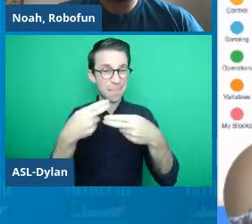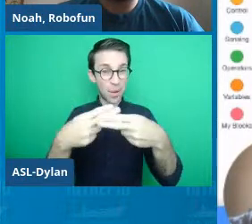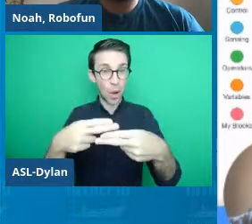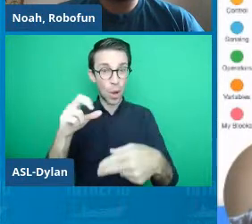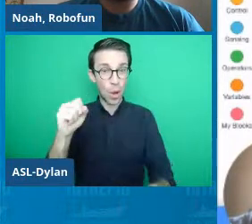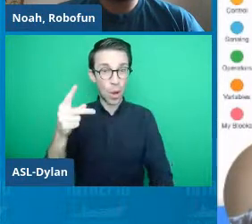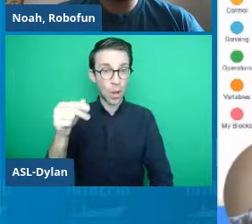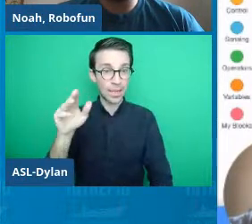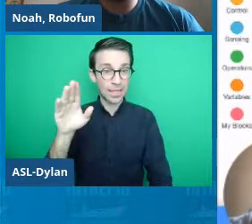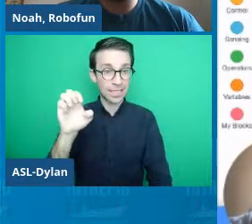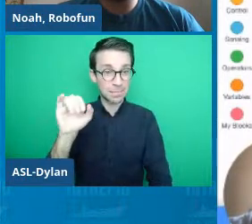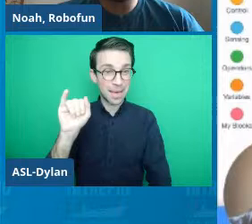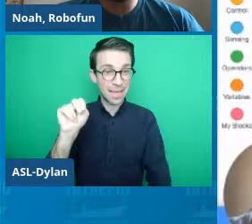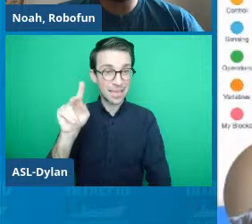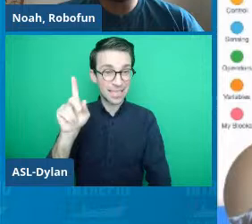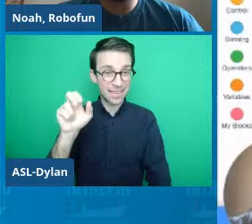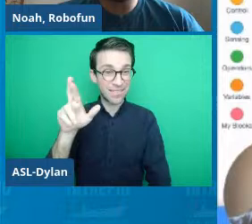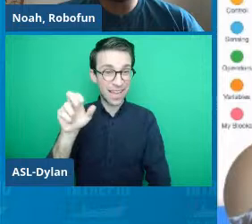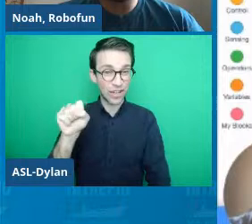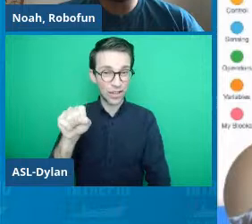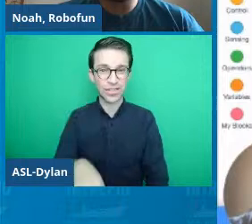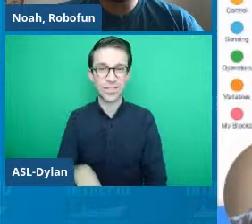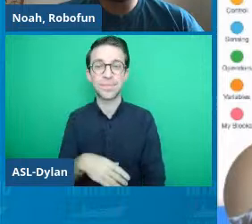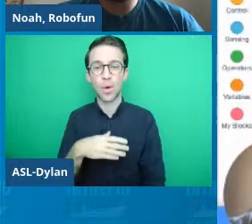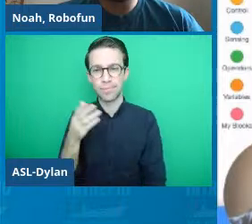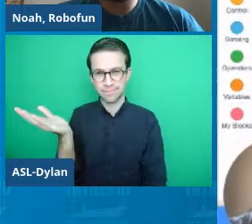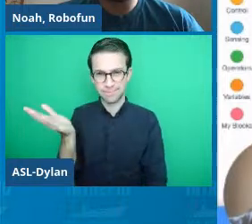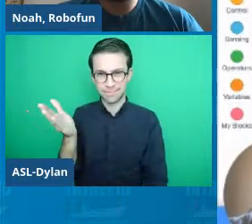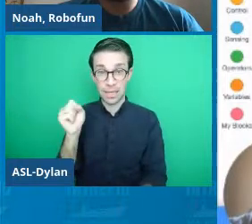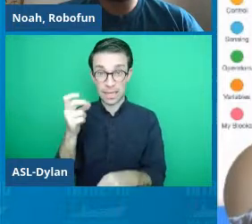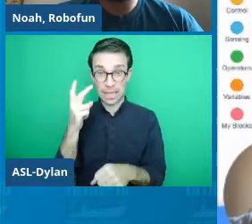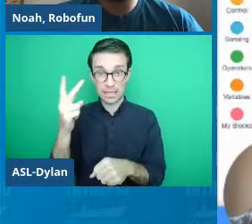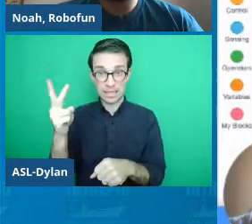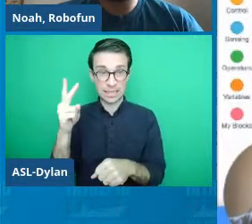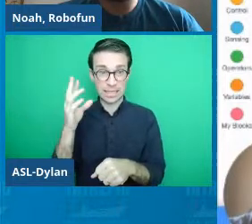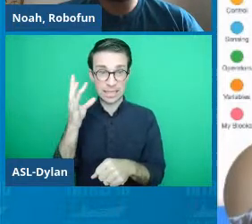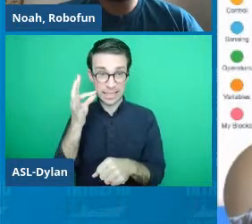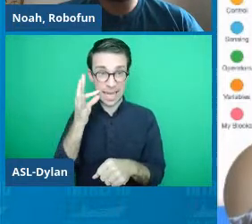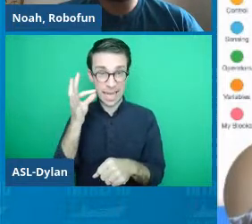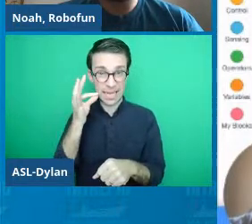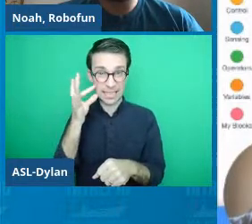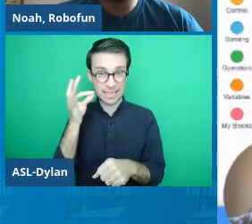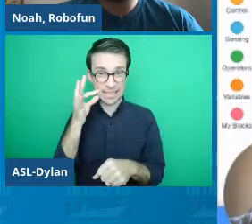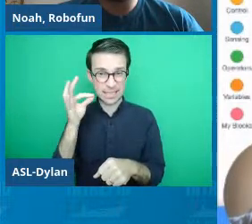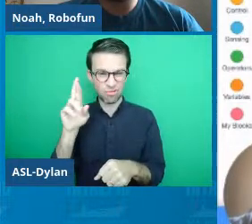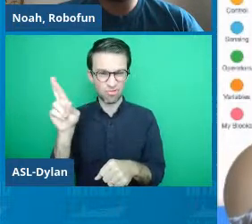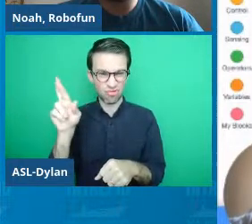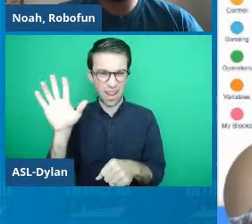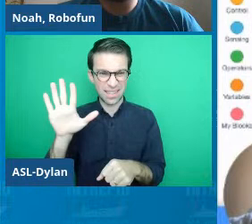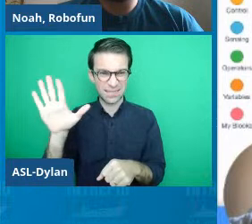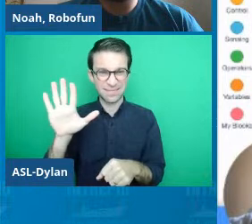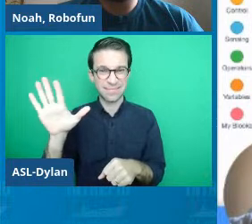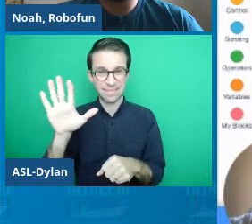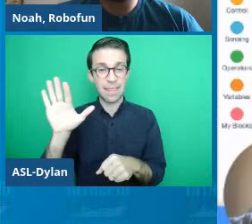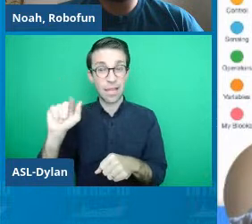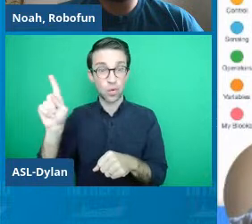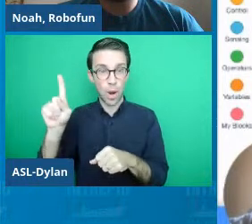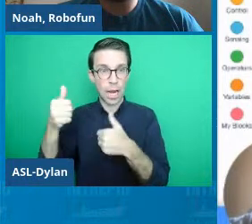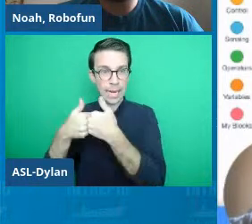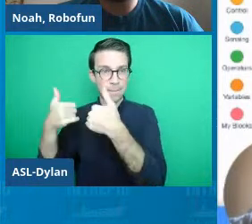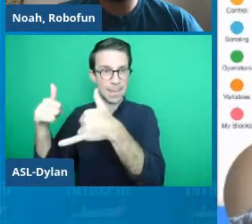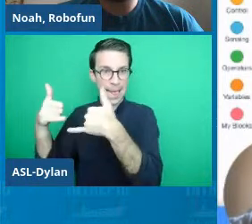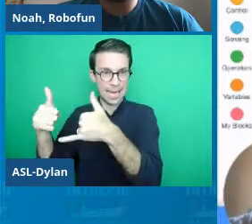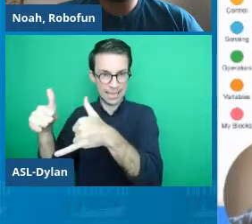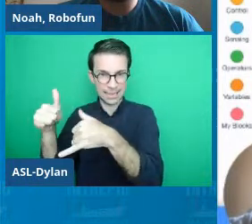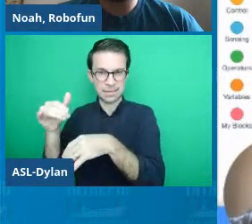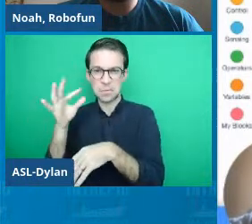Invaders. So first, over here, you can see that I've got my screen where my game is actually played, and there's this little cat